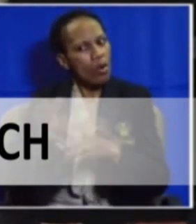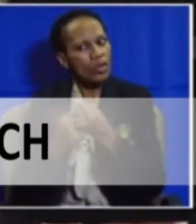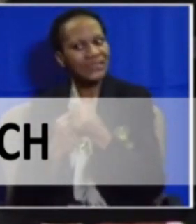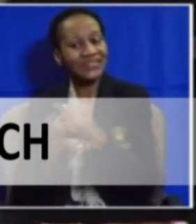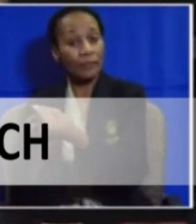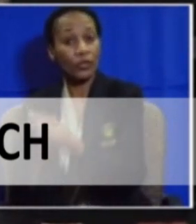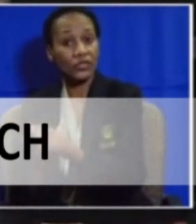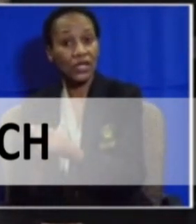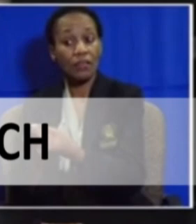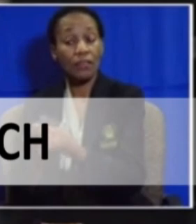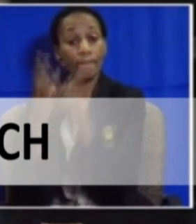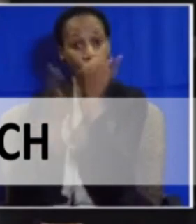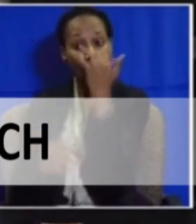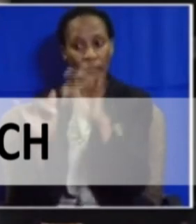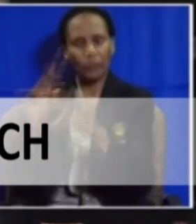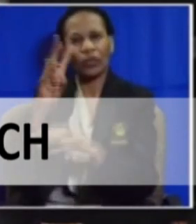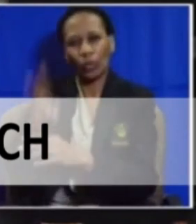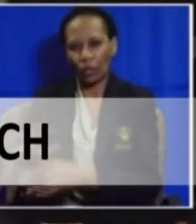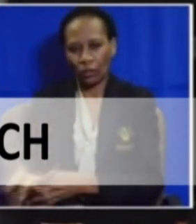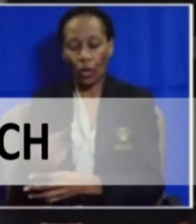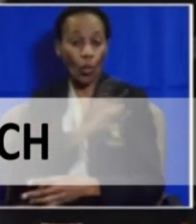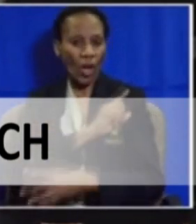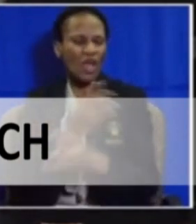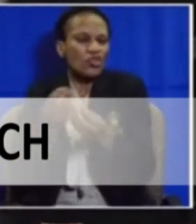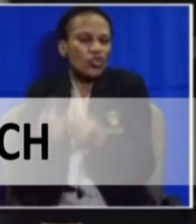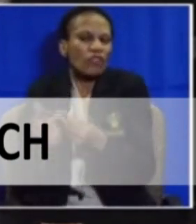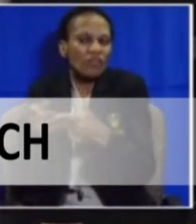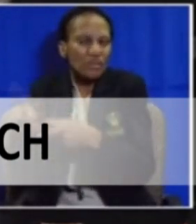poor. To address this,